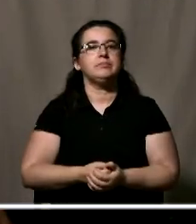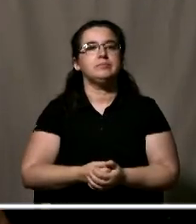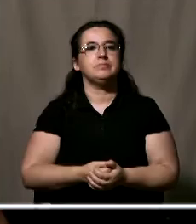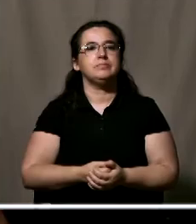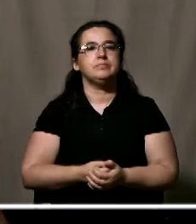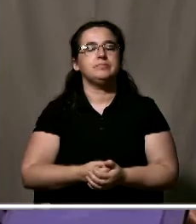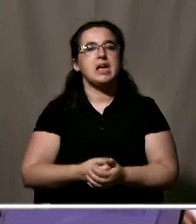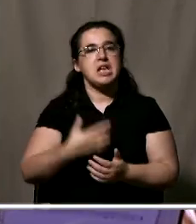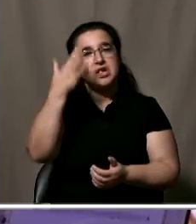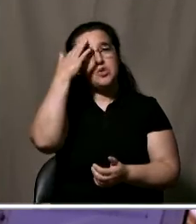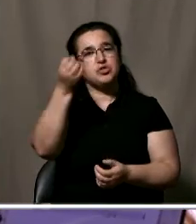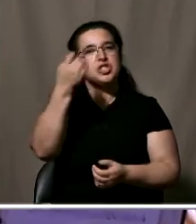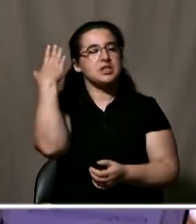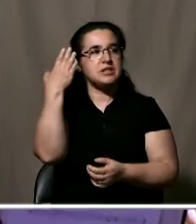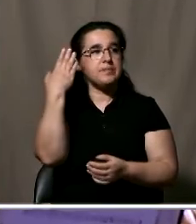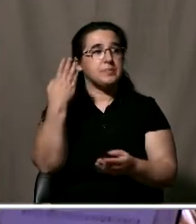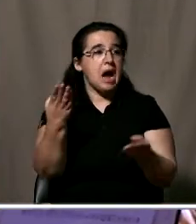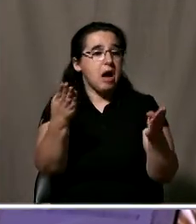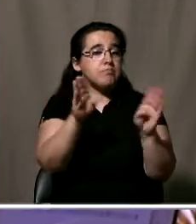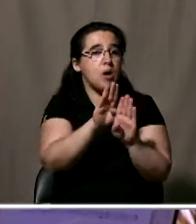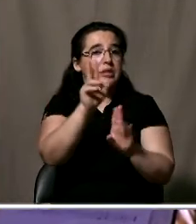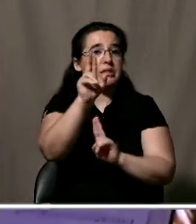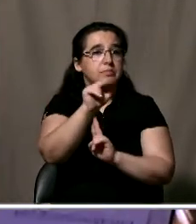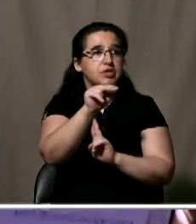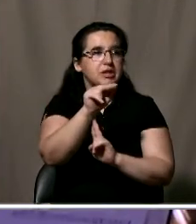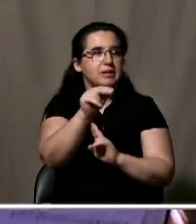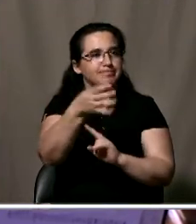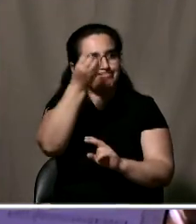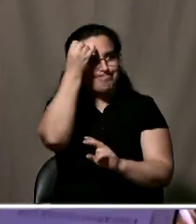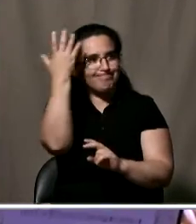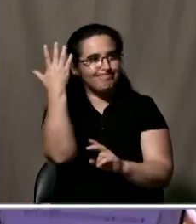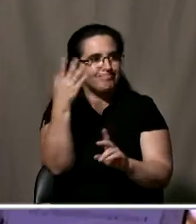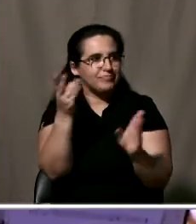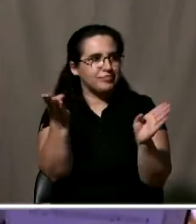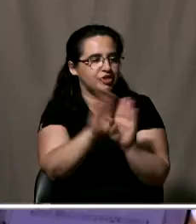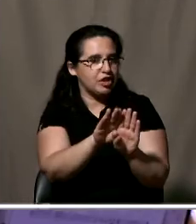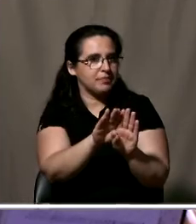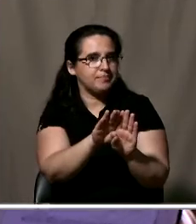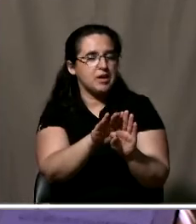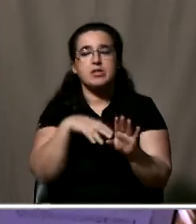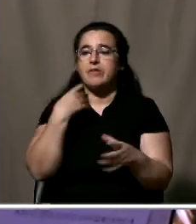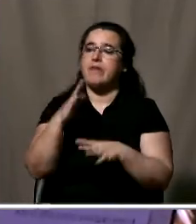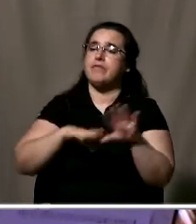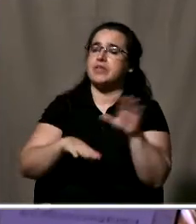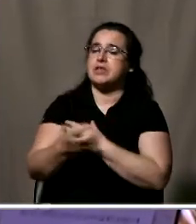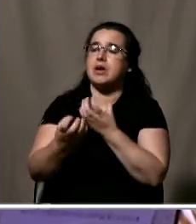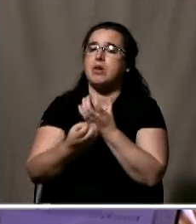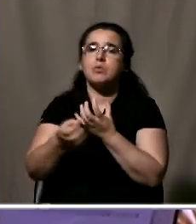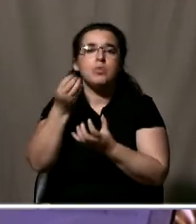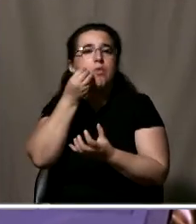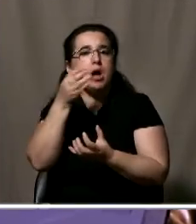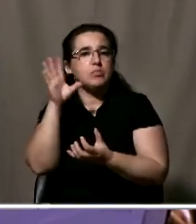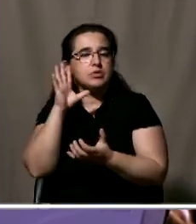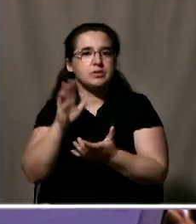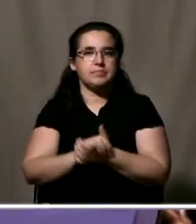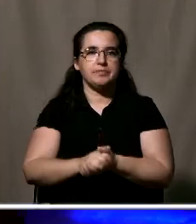door to the pool. E eu tinha-me esquecido de fechar a porta da vedação para a piscina. I was making lunch. Eu estava a cozinhar o almoço. And I didn't hear the back